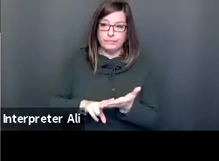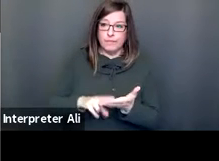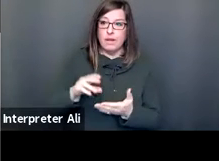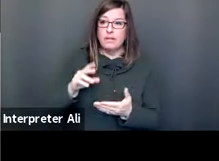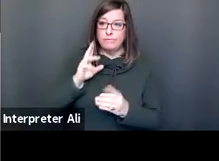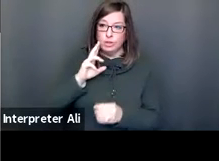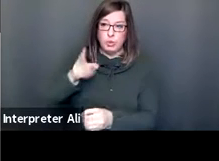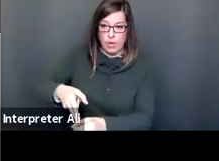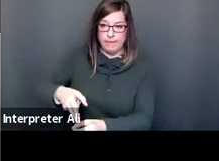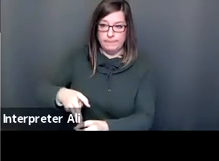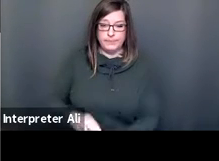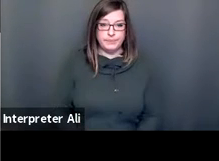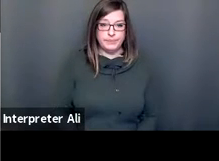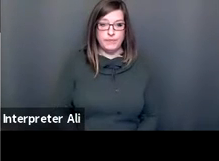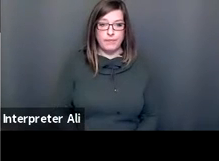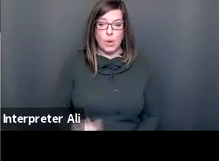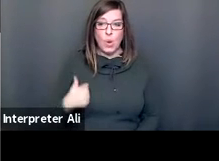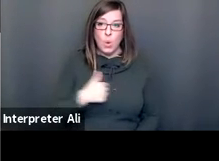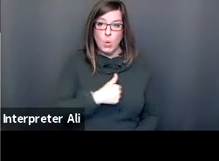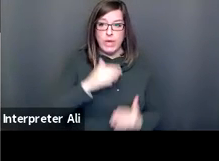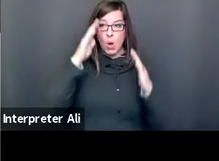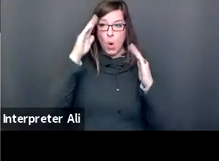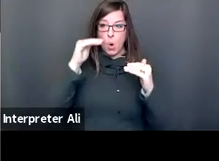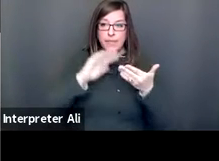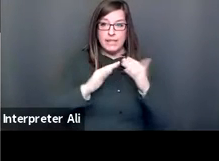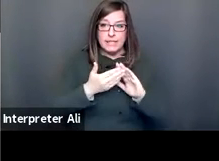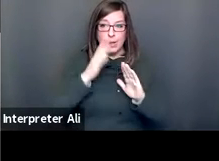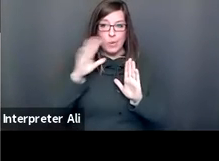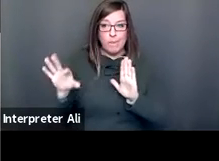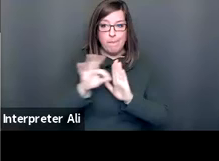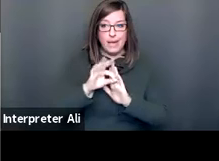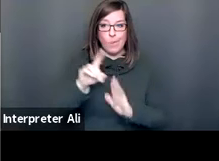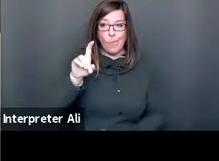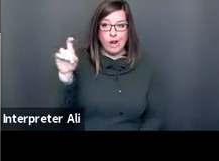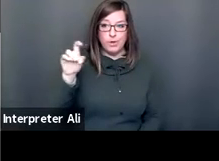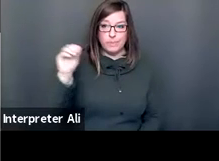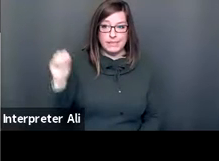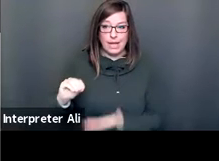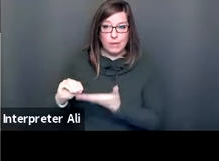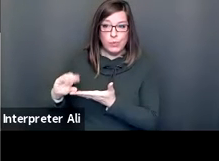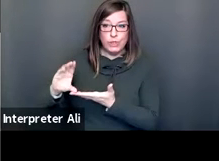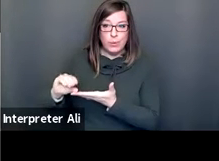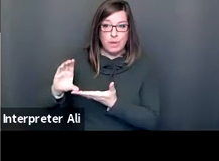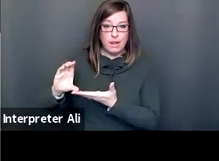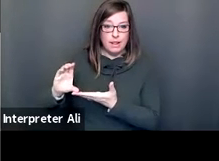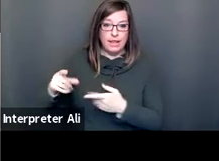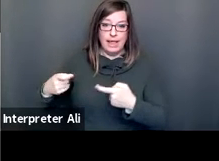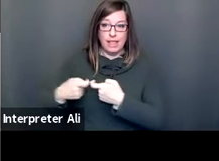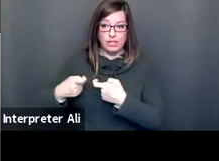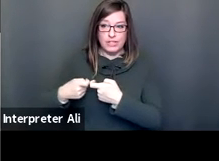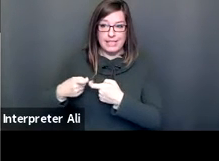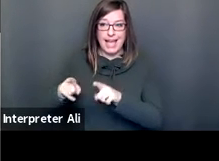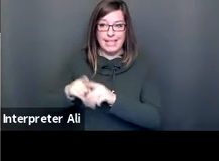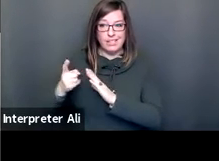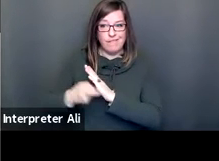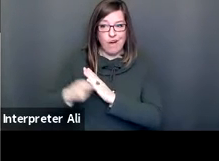And we hope that the city will choose 100% renewable electricity as the default choice for the